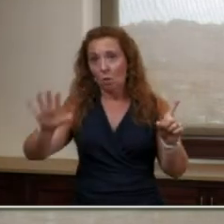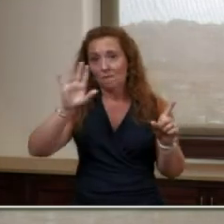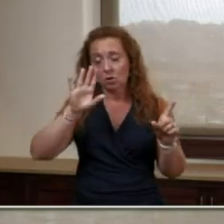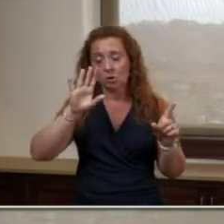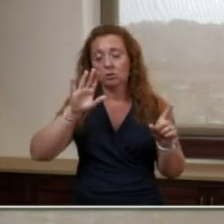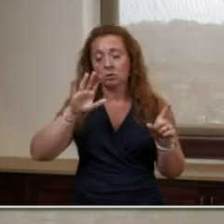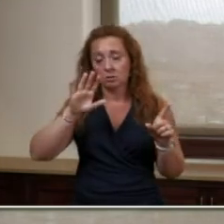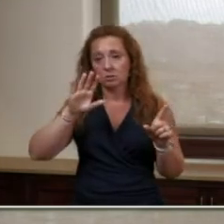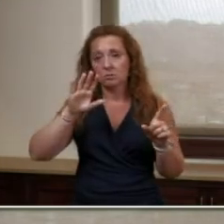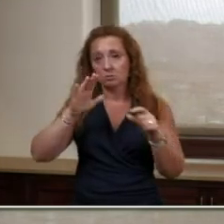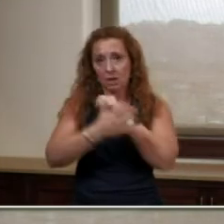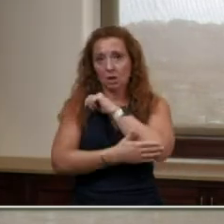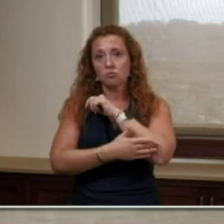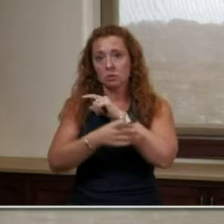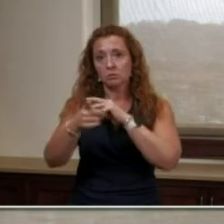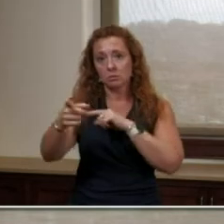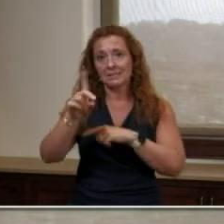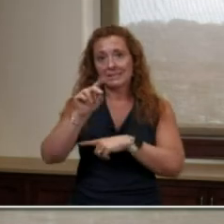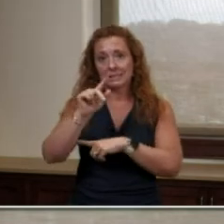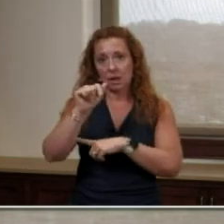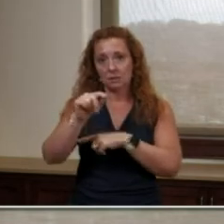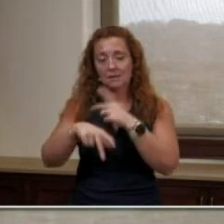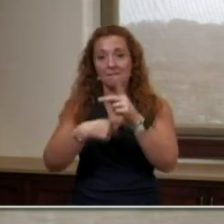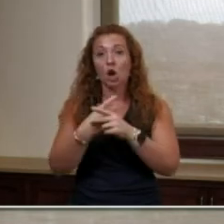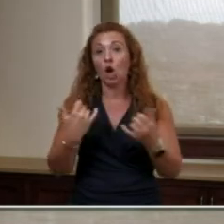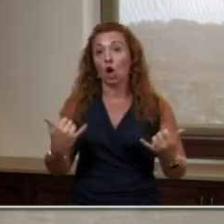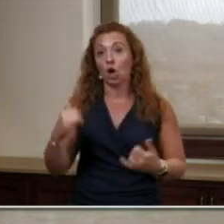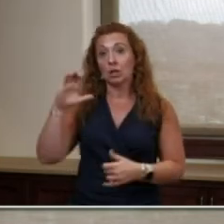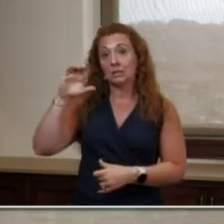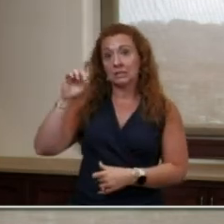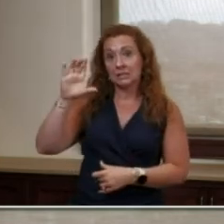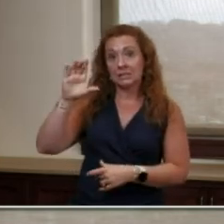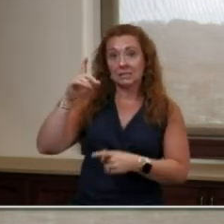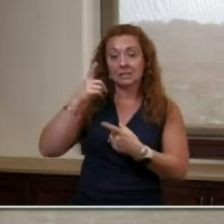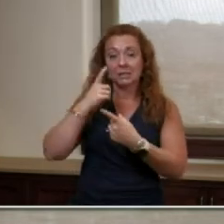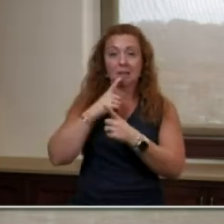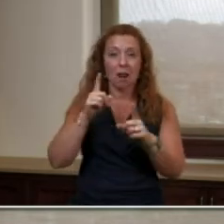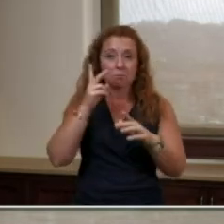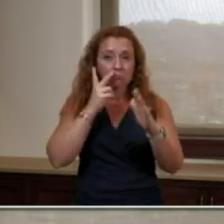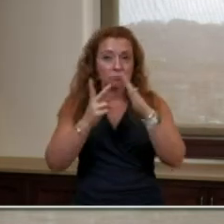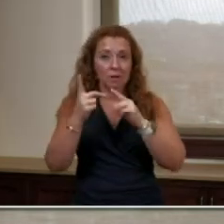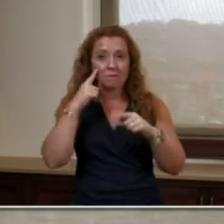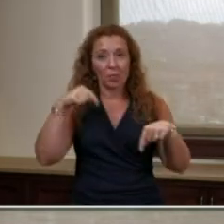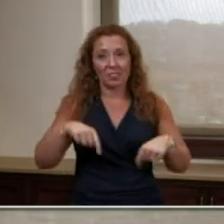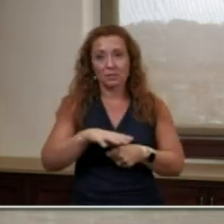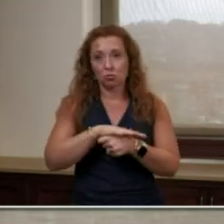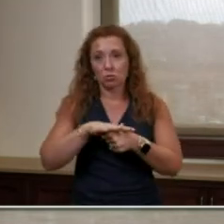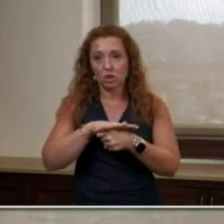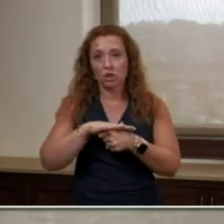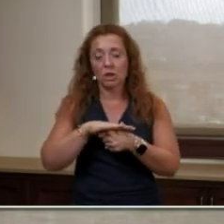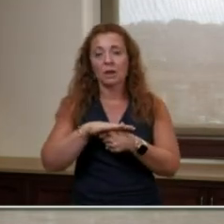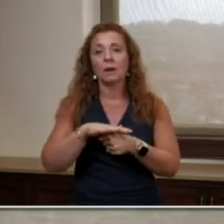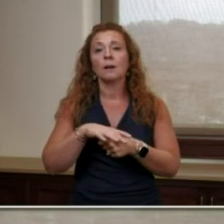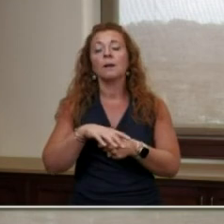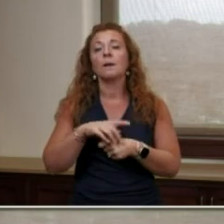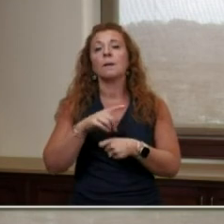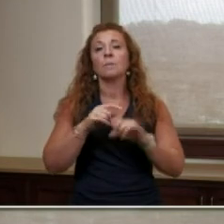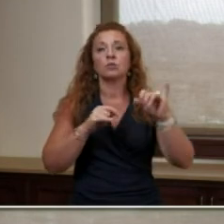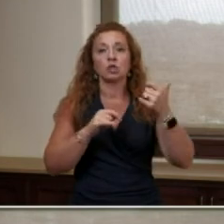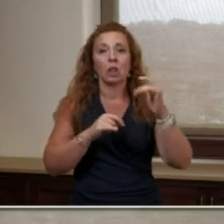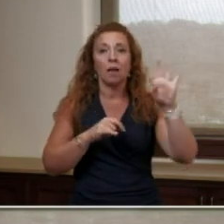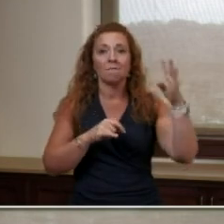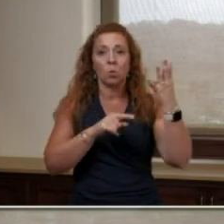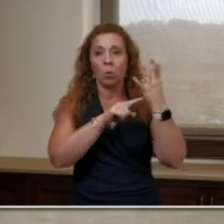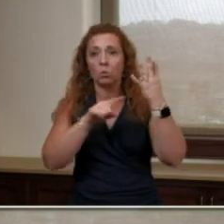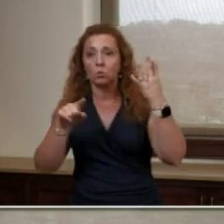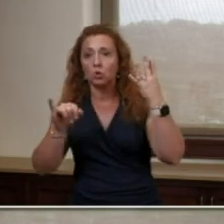region on their CDC webpage, and the current CDC forecast for our region, which is Region 3, for the weeks July 4th to the